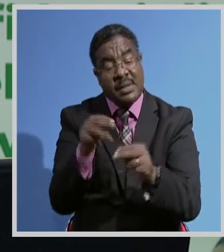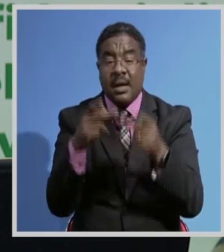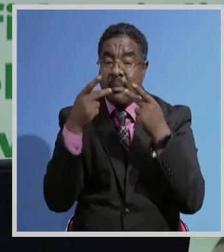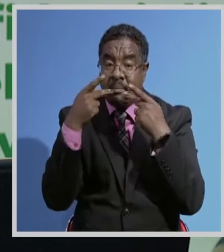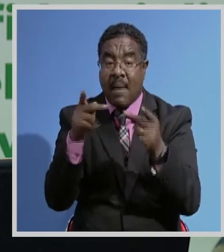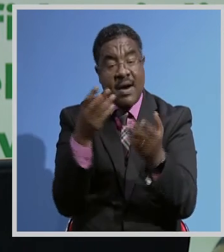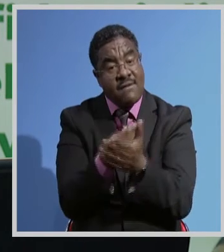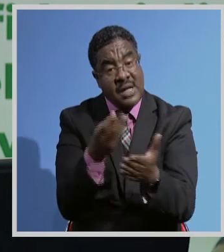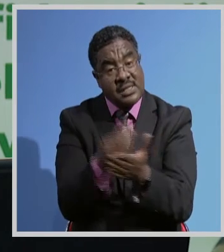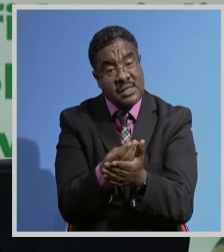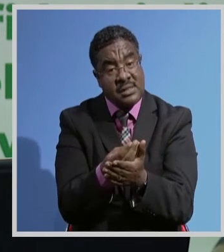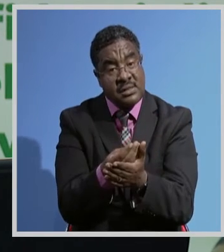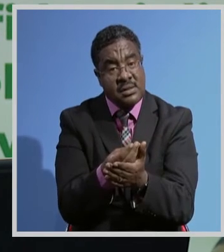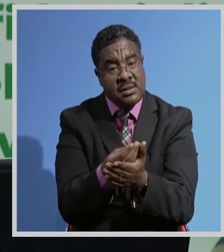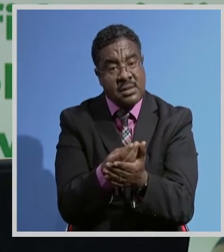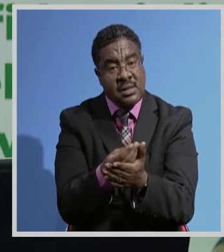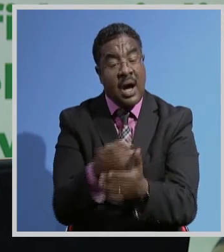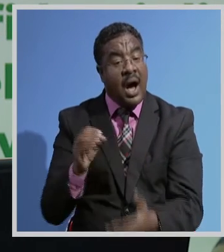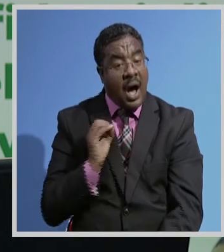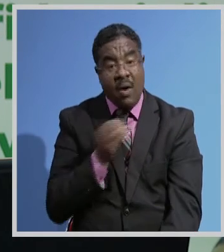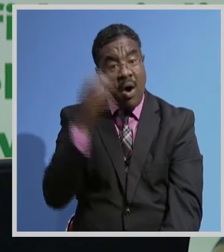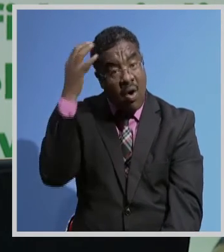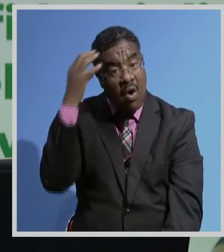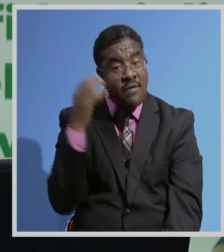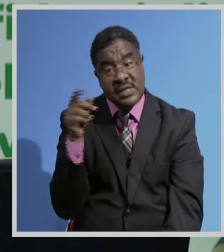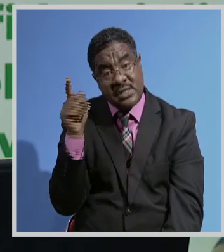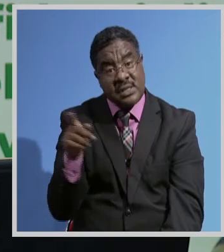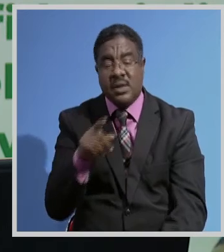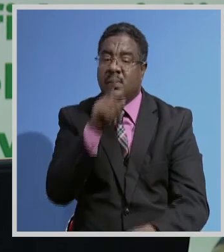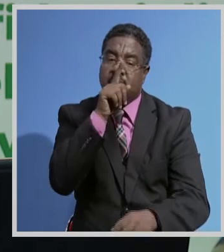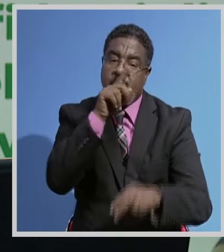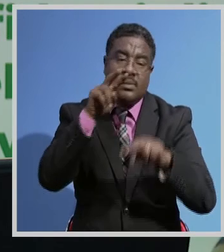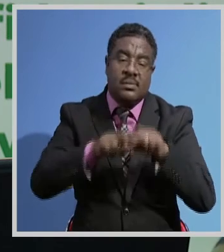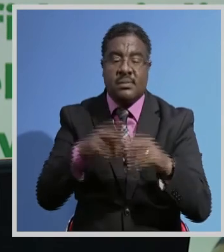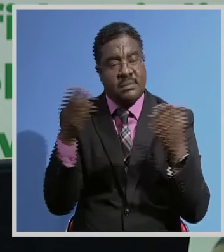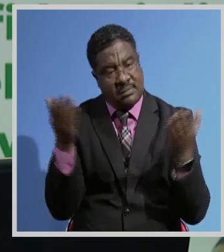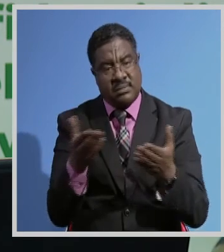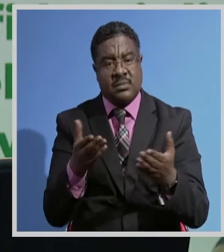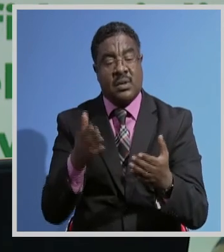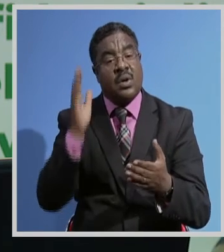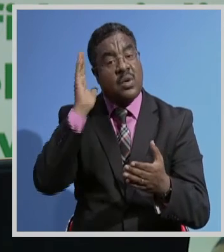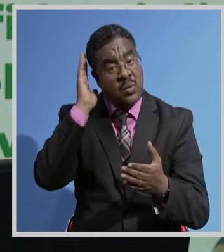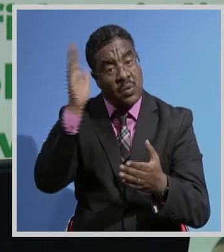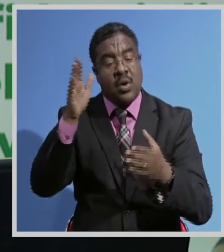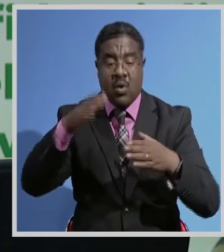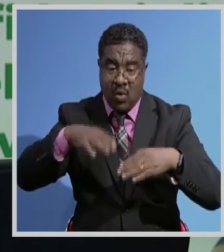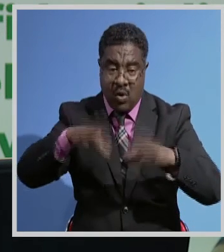funds that our office will not sit idle, but will continue